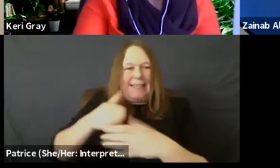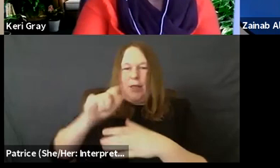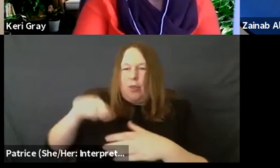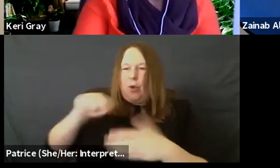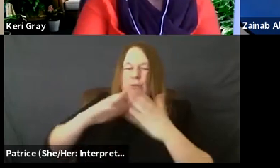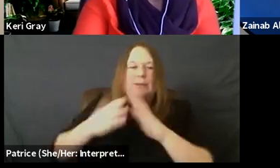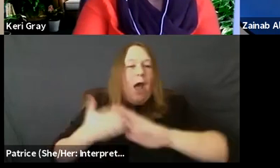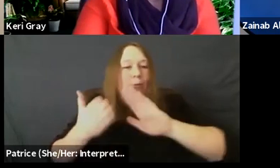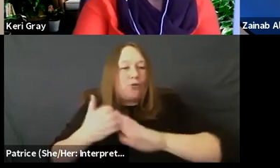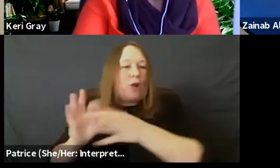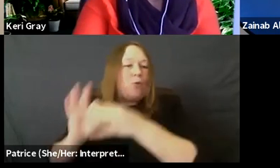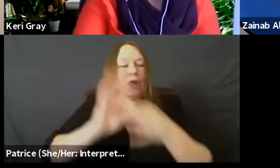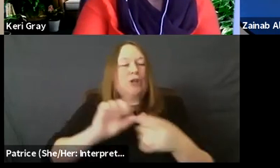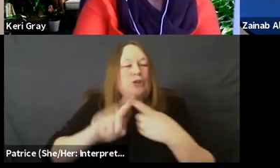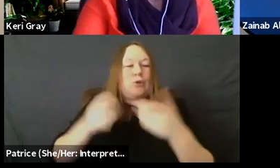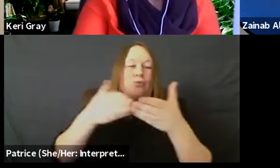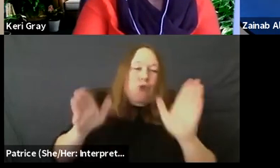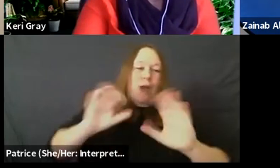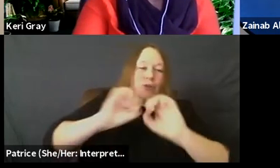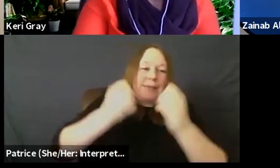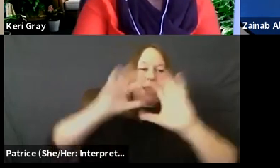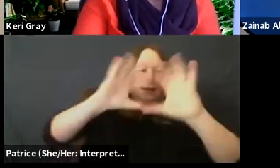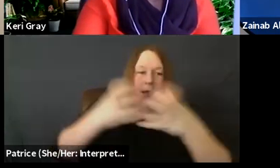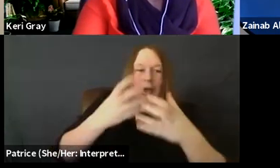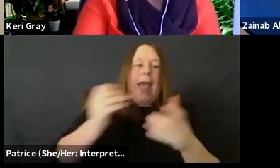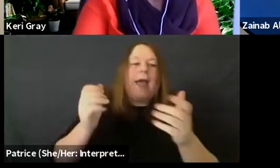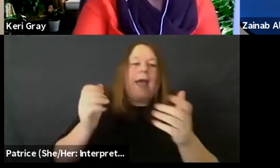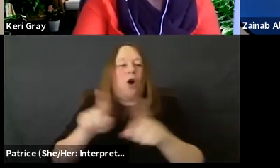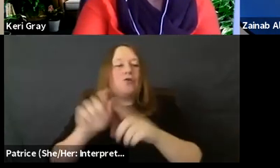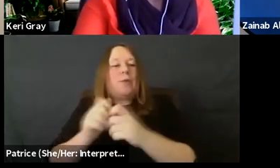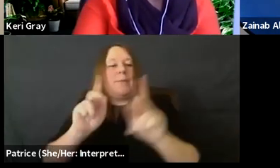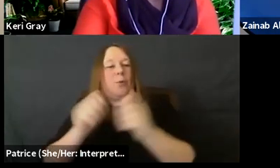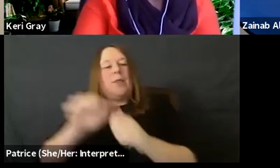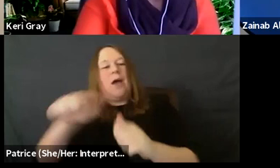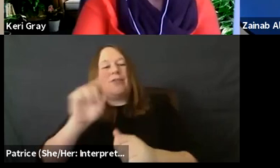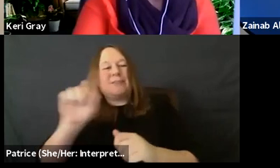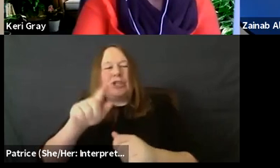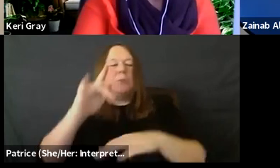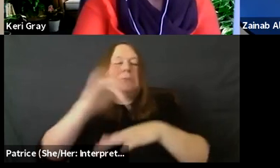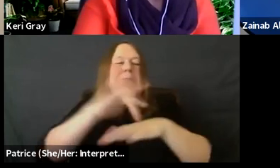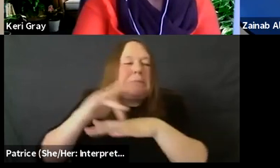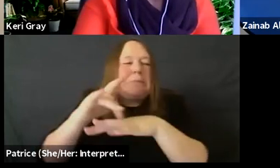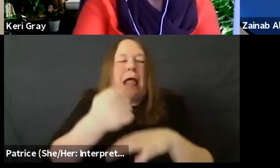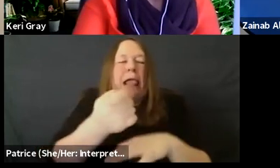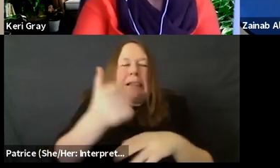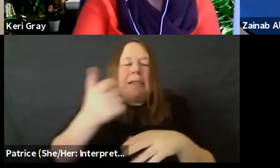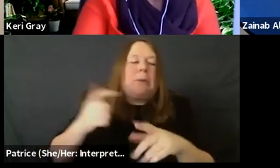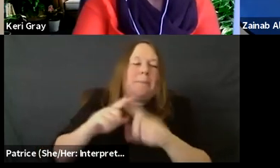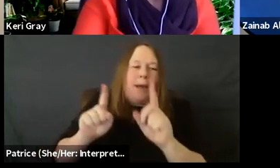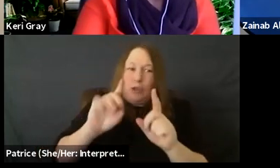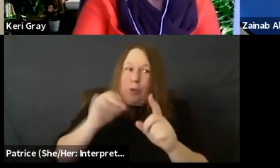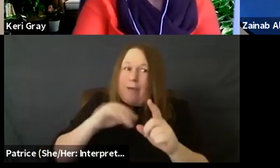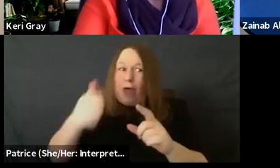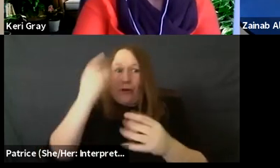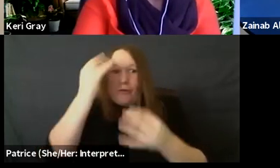operate, both with regard to the broader society and also people with other disabilities as well? You've alluded to a little bit of this, but you have some